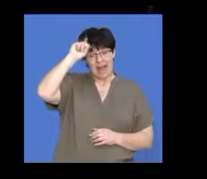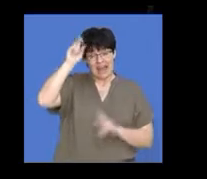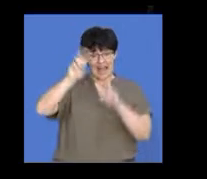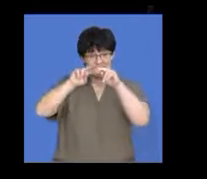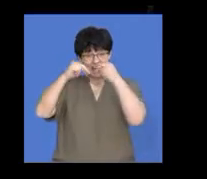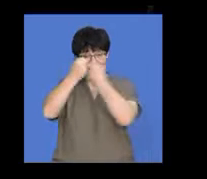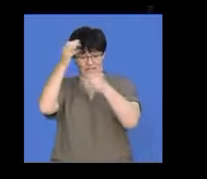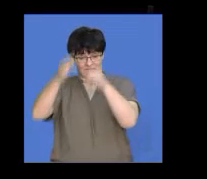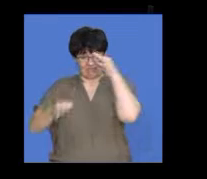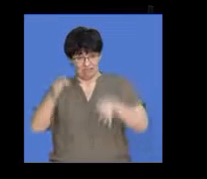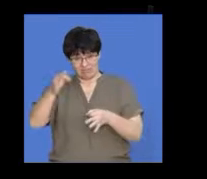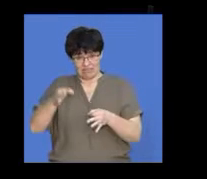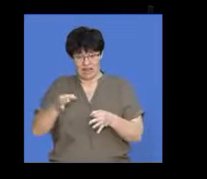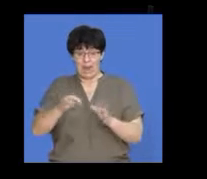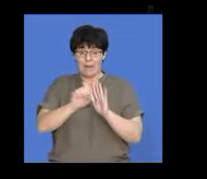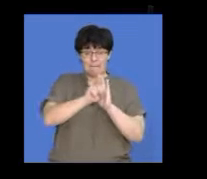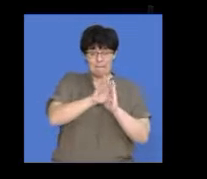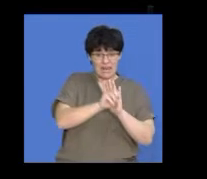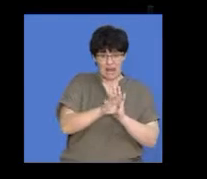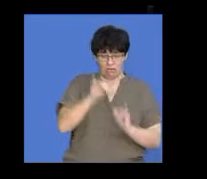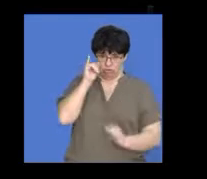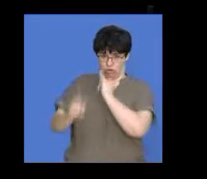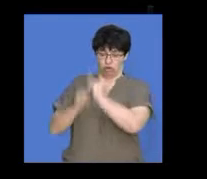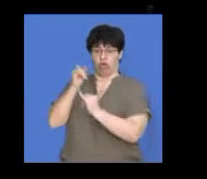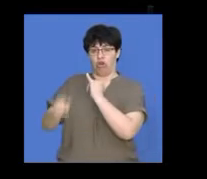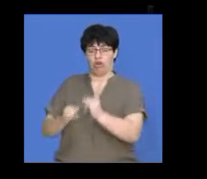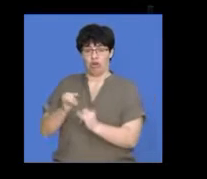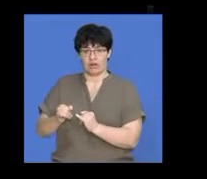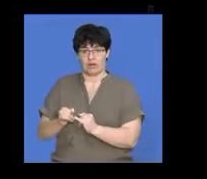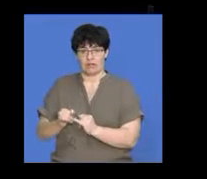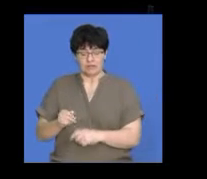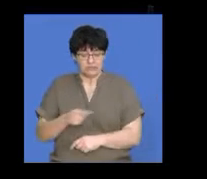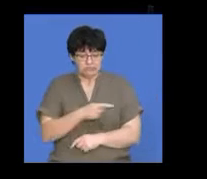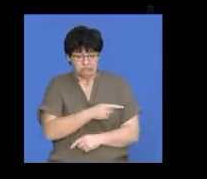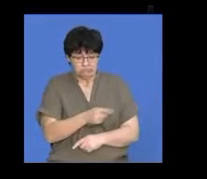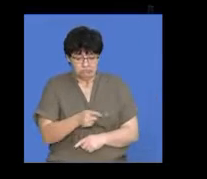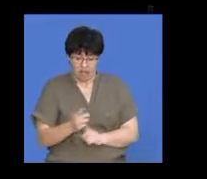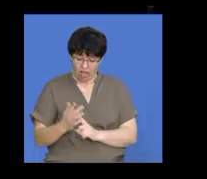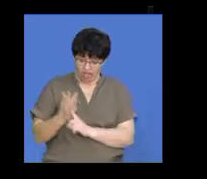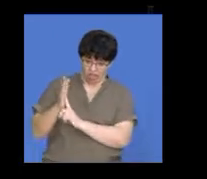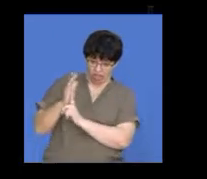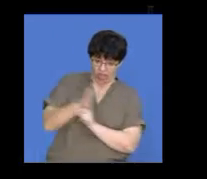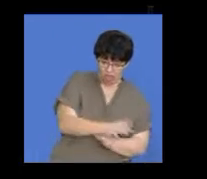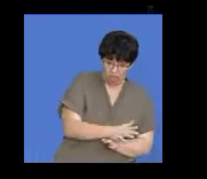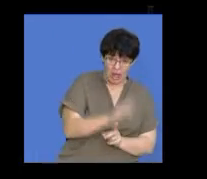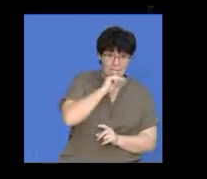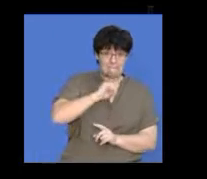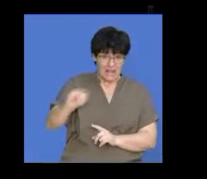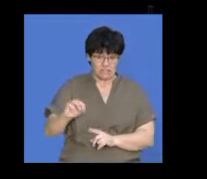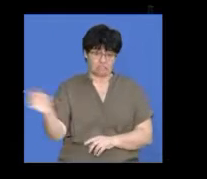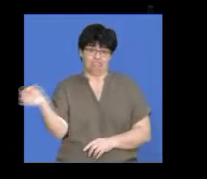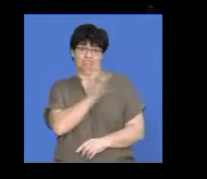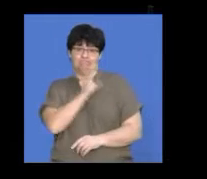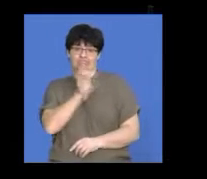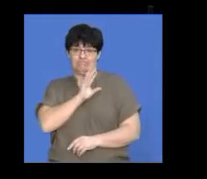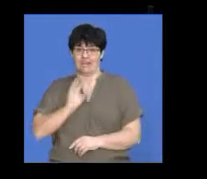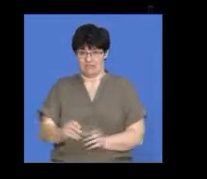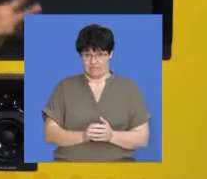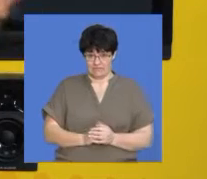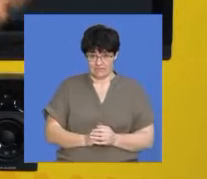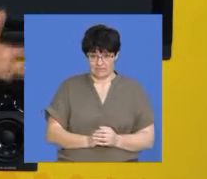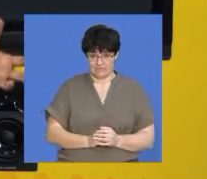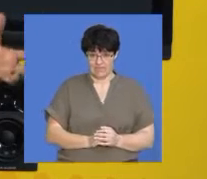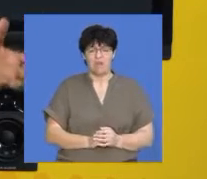or criticized in the news media and feared by those intimidated by its message. So that would be